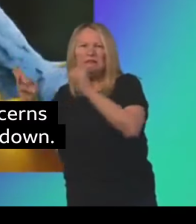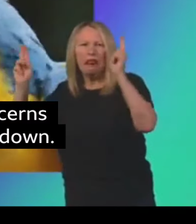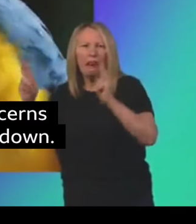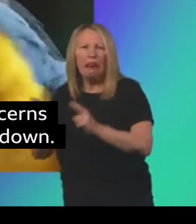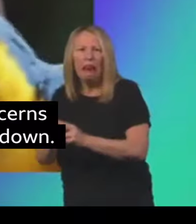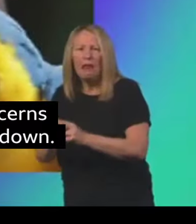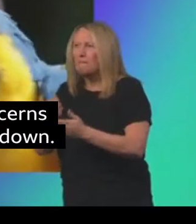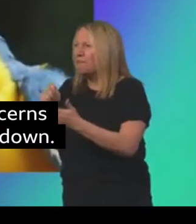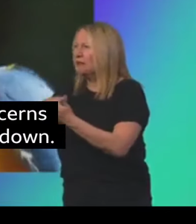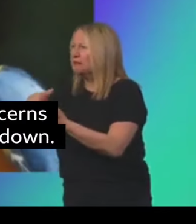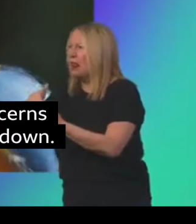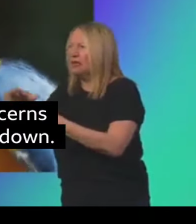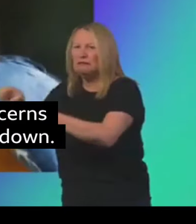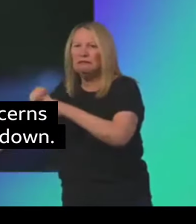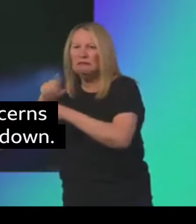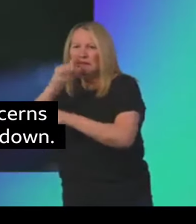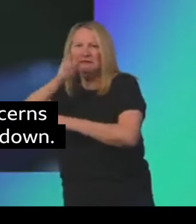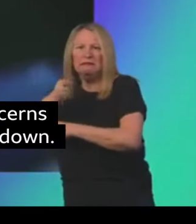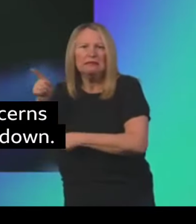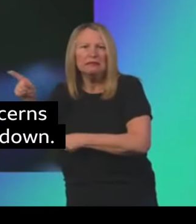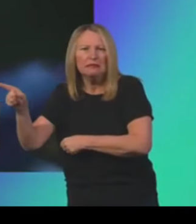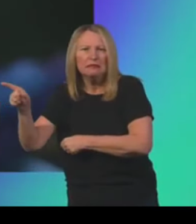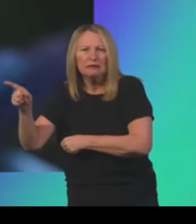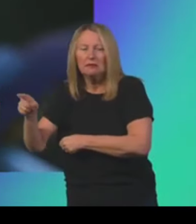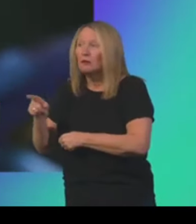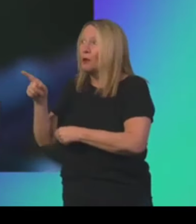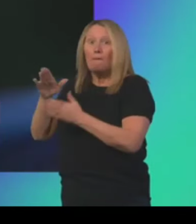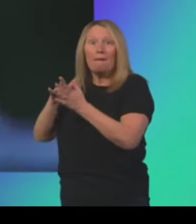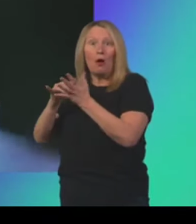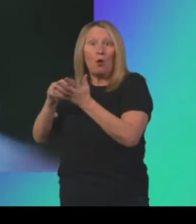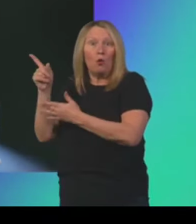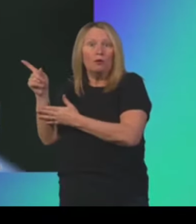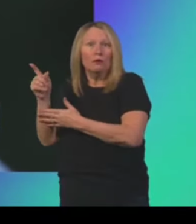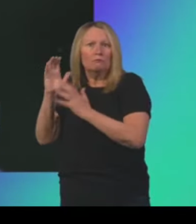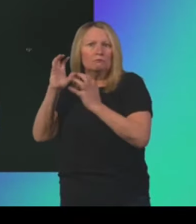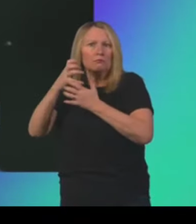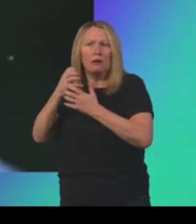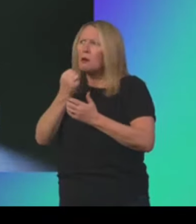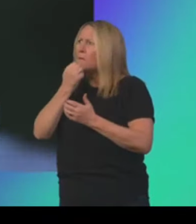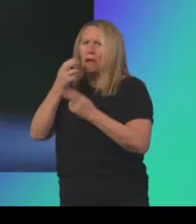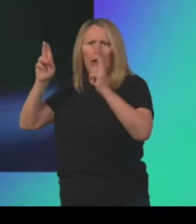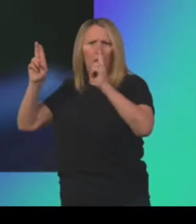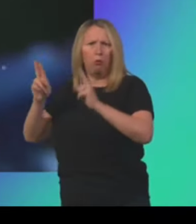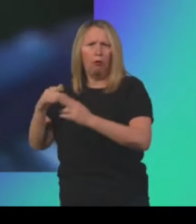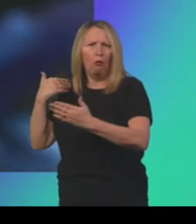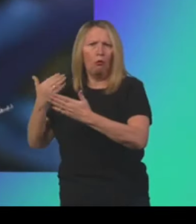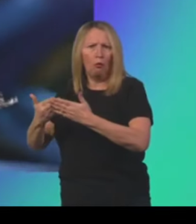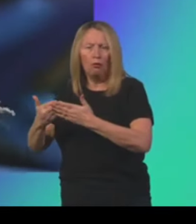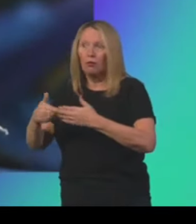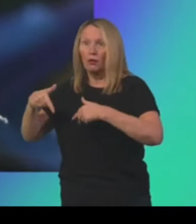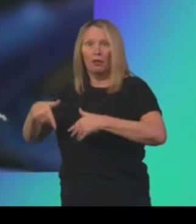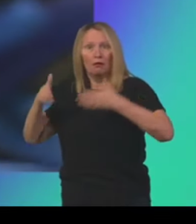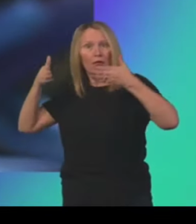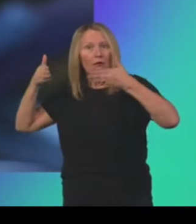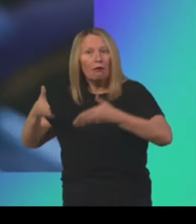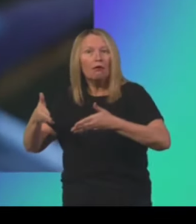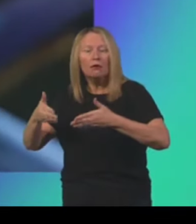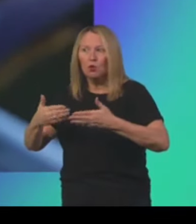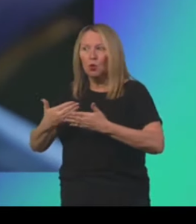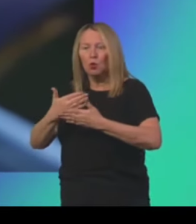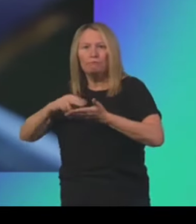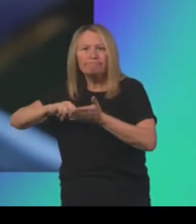illegal buying and selling of the macaws, there are concerns their numbers are going down. This new programme is seen as a positive step